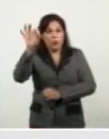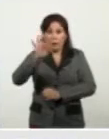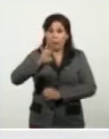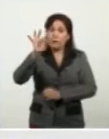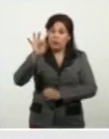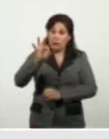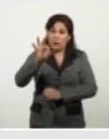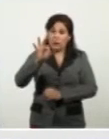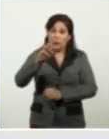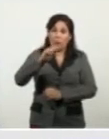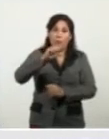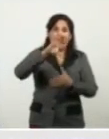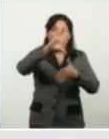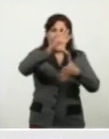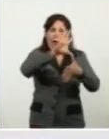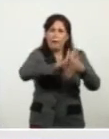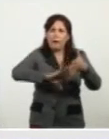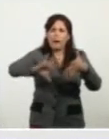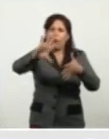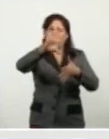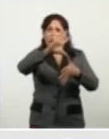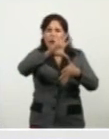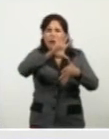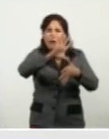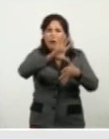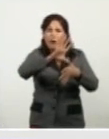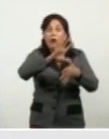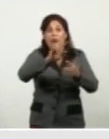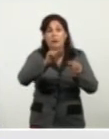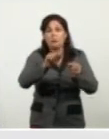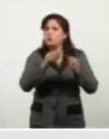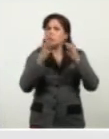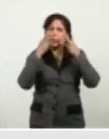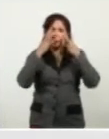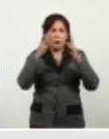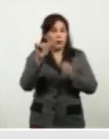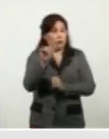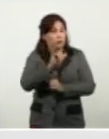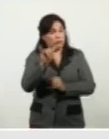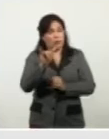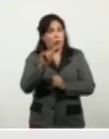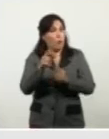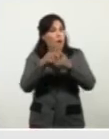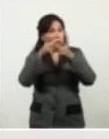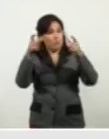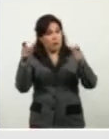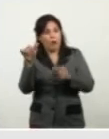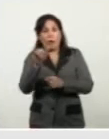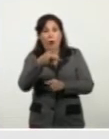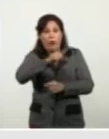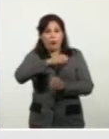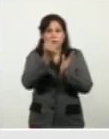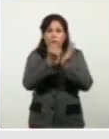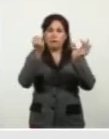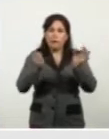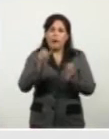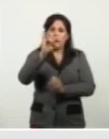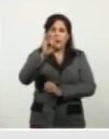368,944 deaths worldwide with COVID-19 for a lethality of